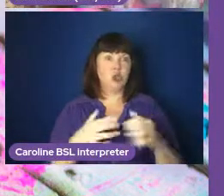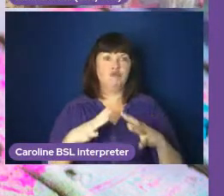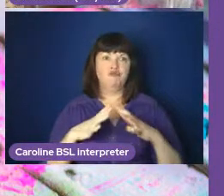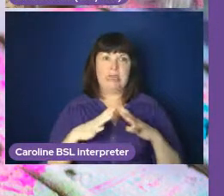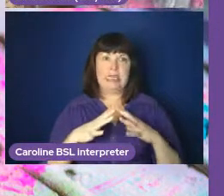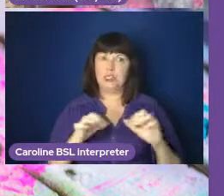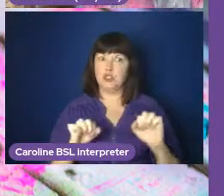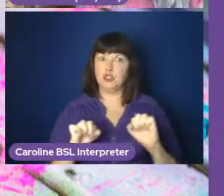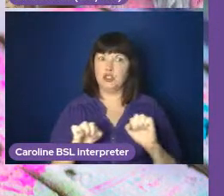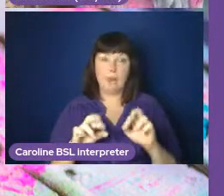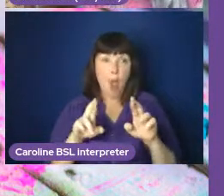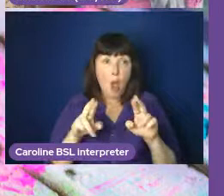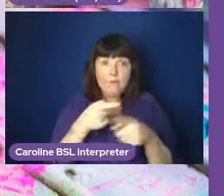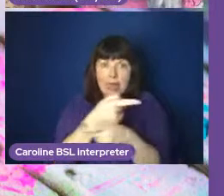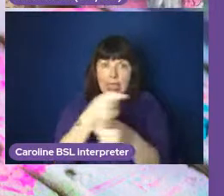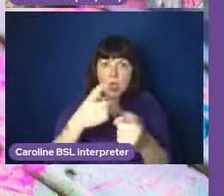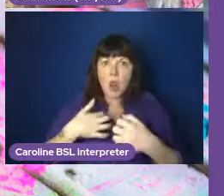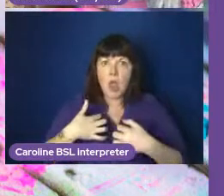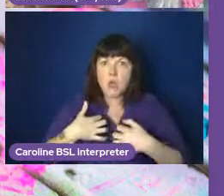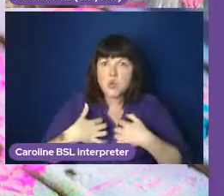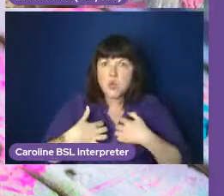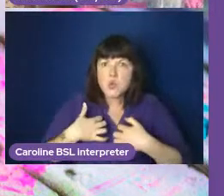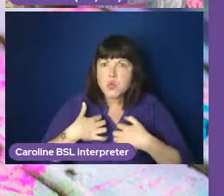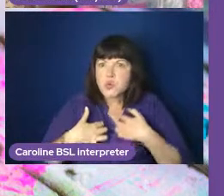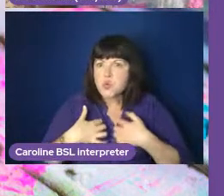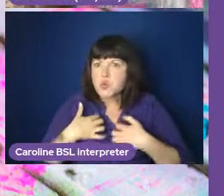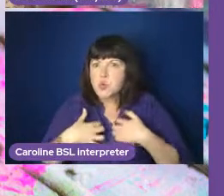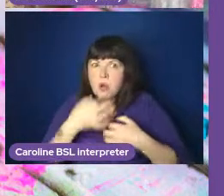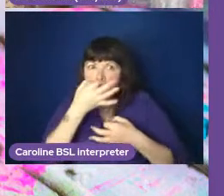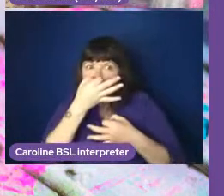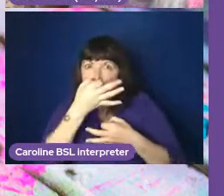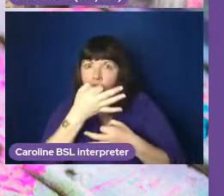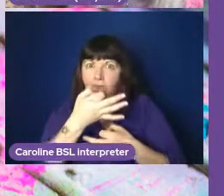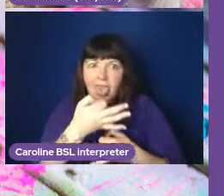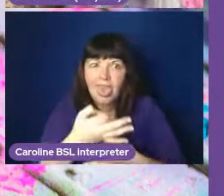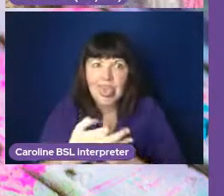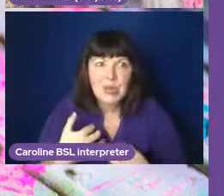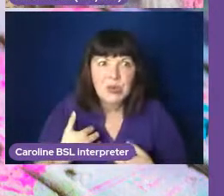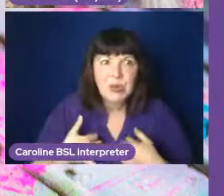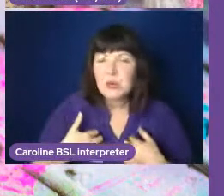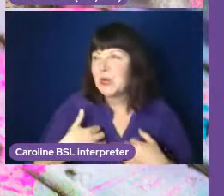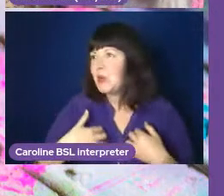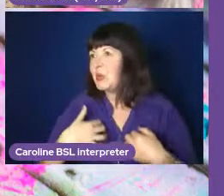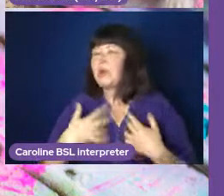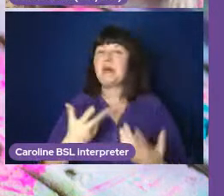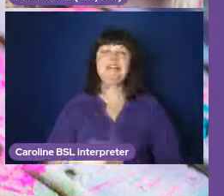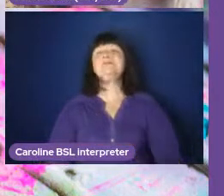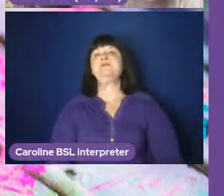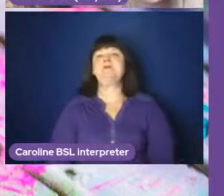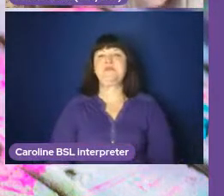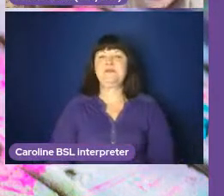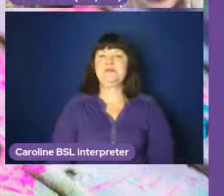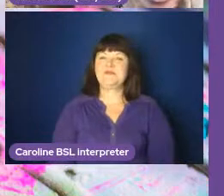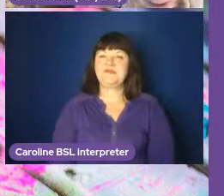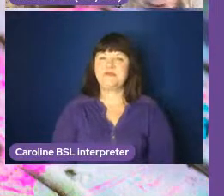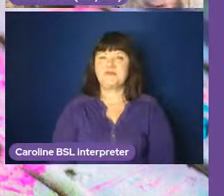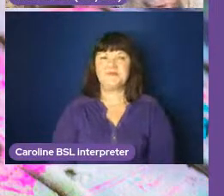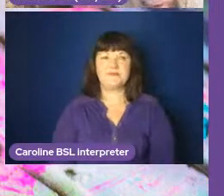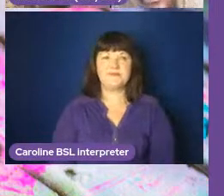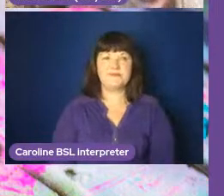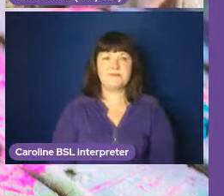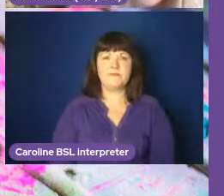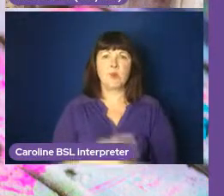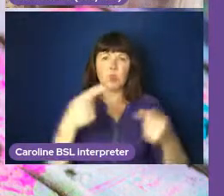building up the anticipation of how incredible they're going to be when we do see them. So who have we